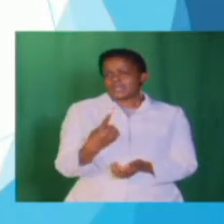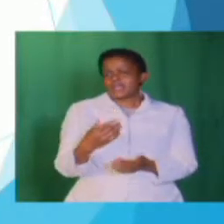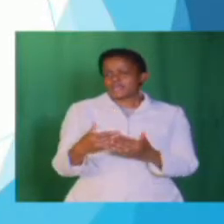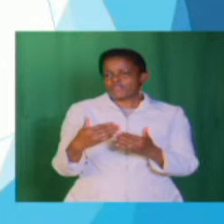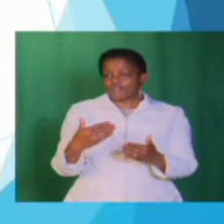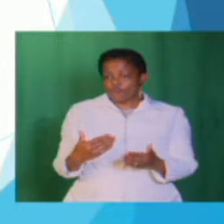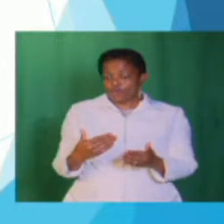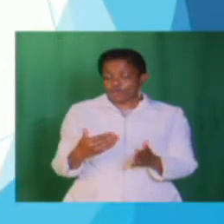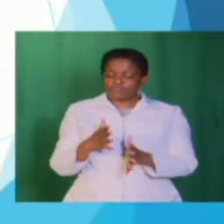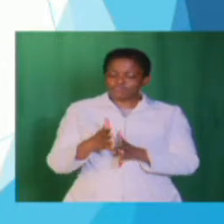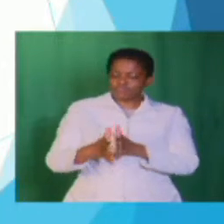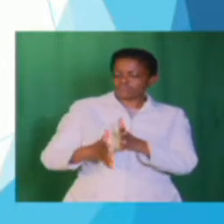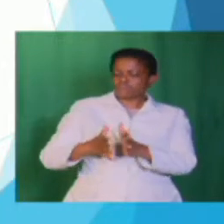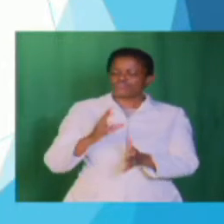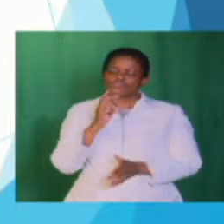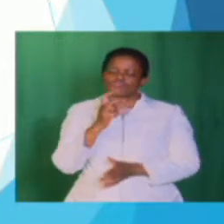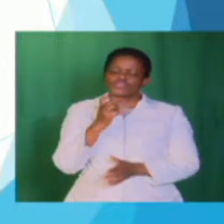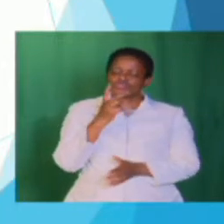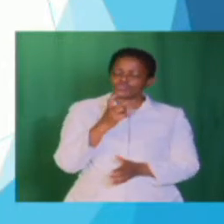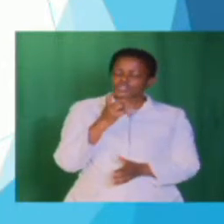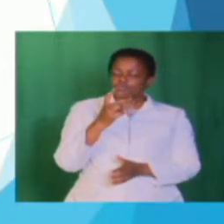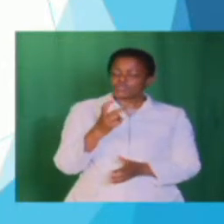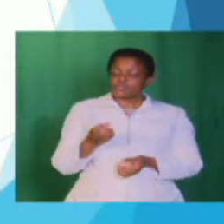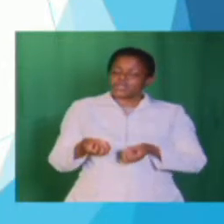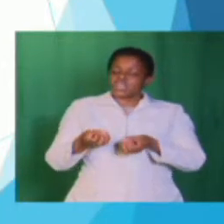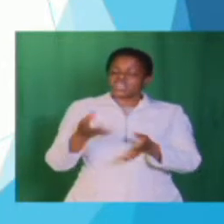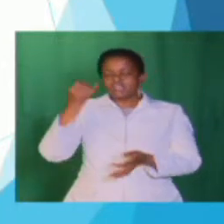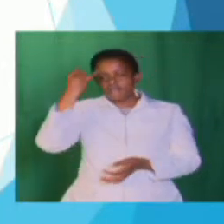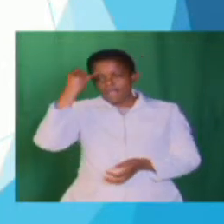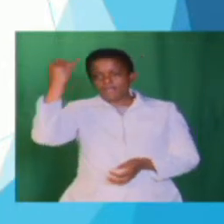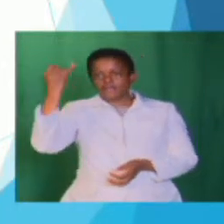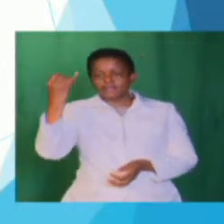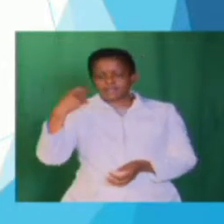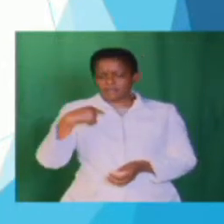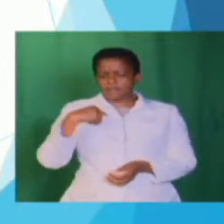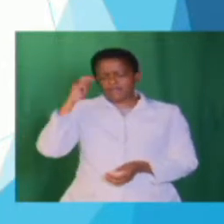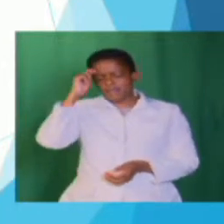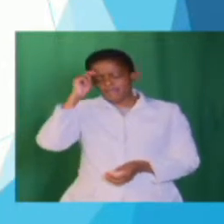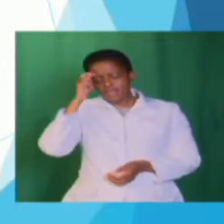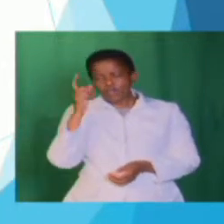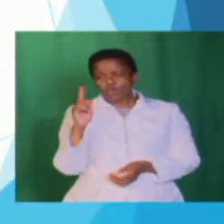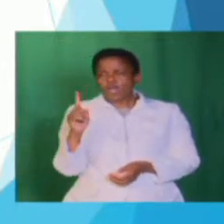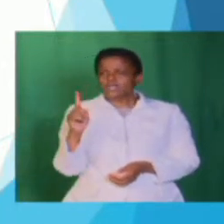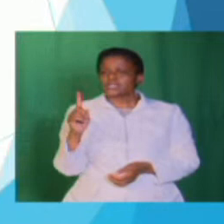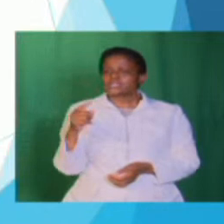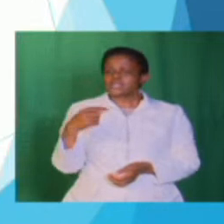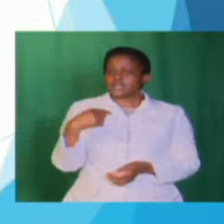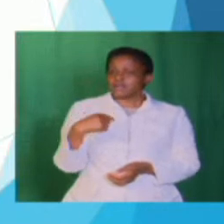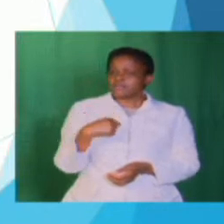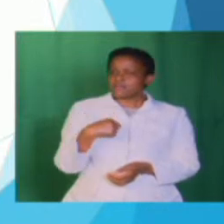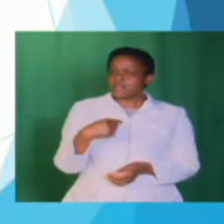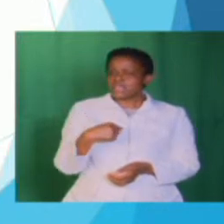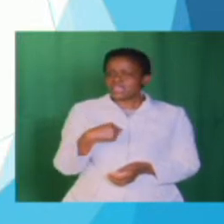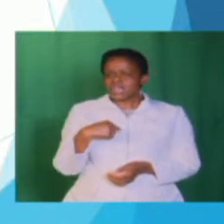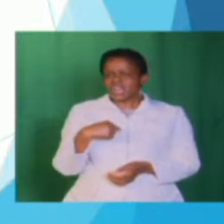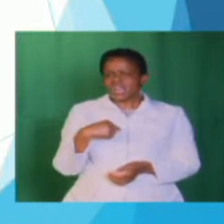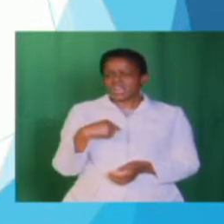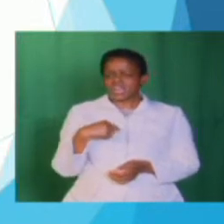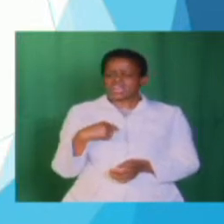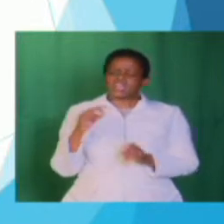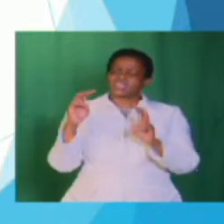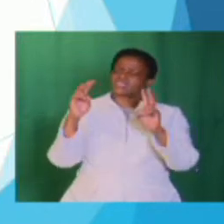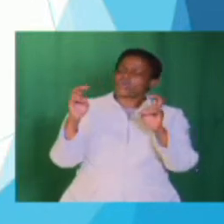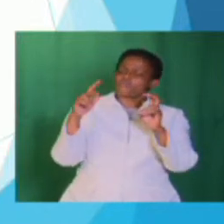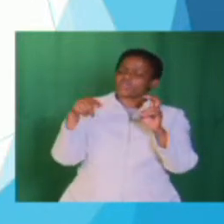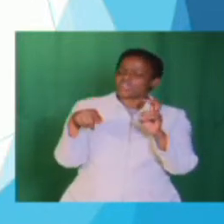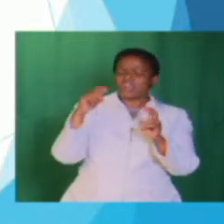actually expressing our ideas. We are expressing our thoughts. We are expressing our opinions about a